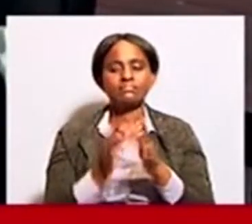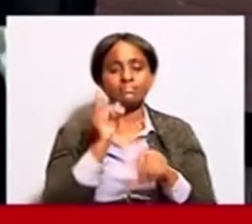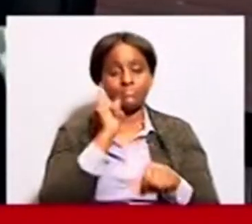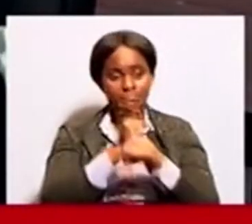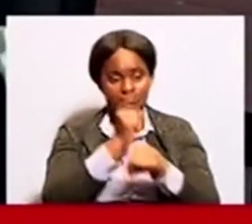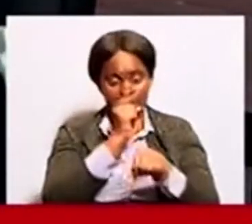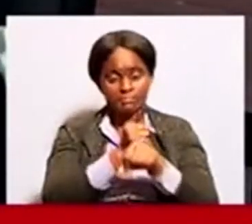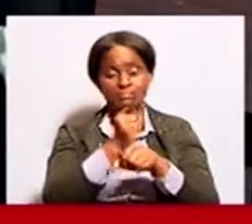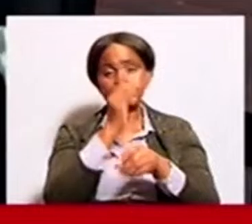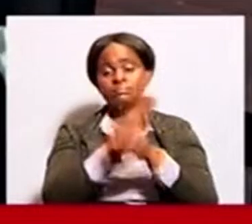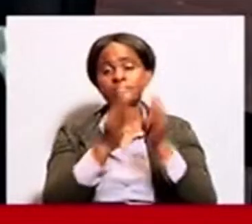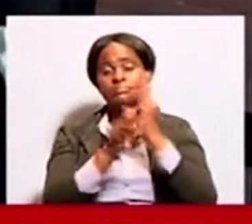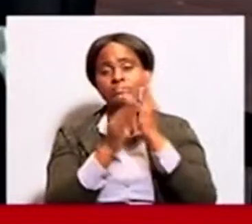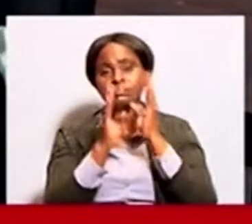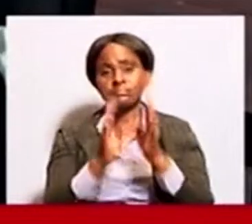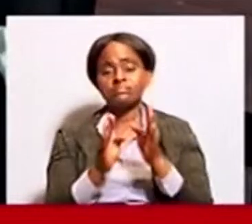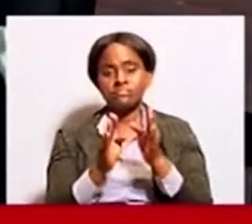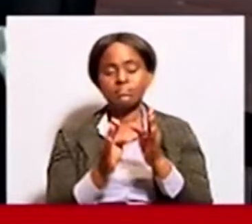contractor of